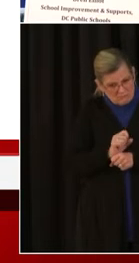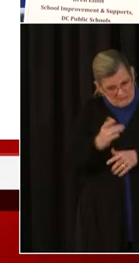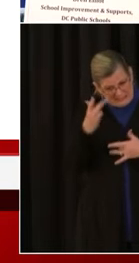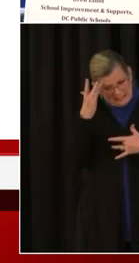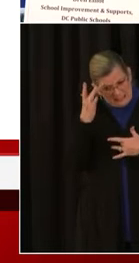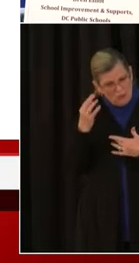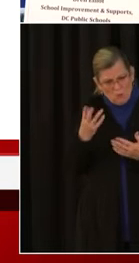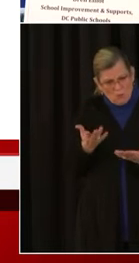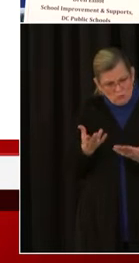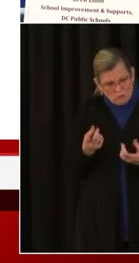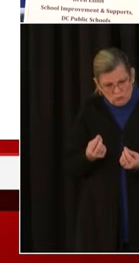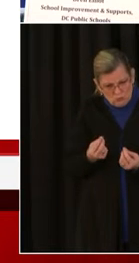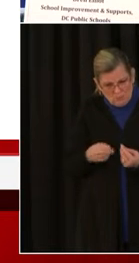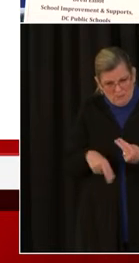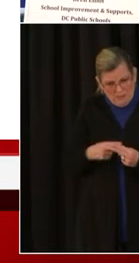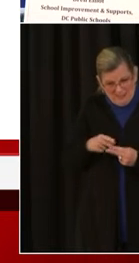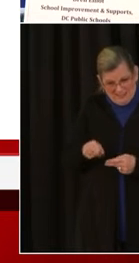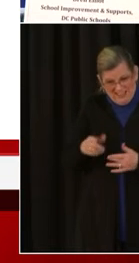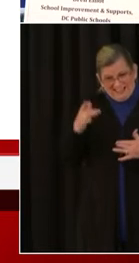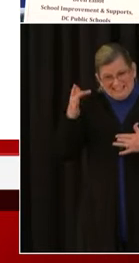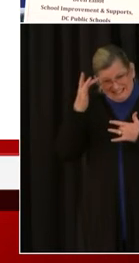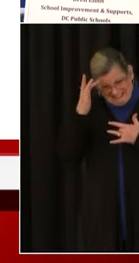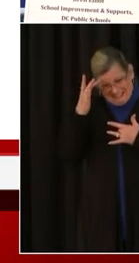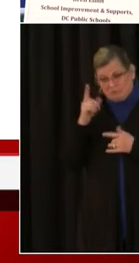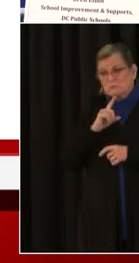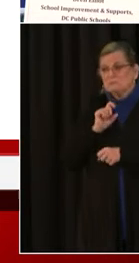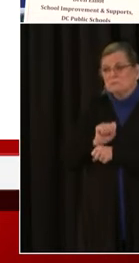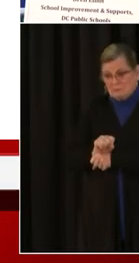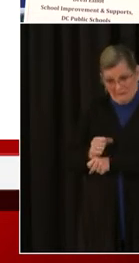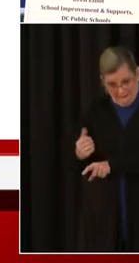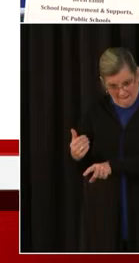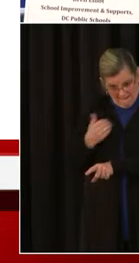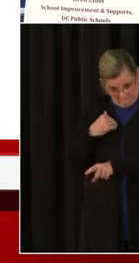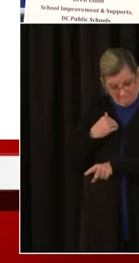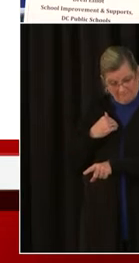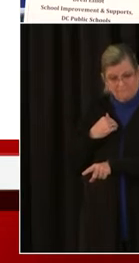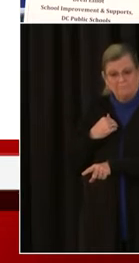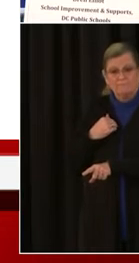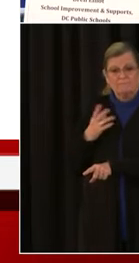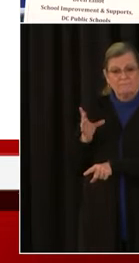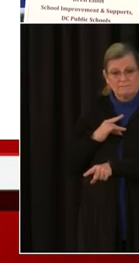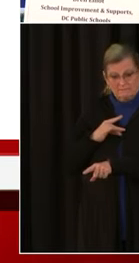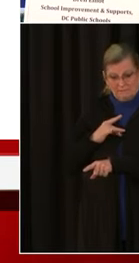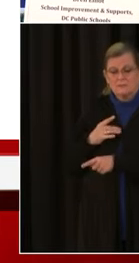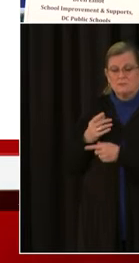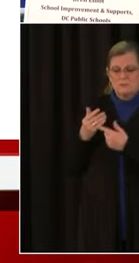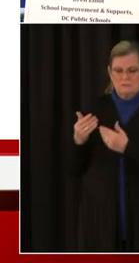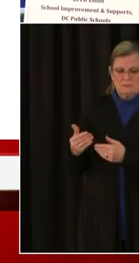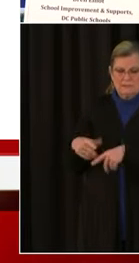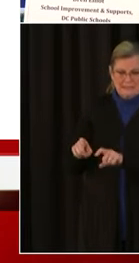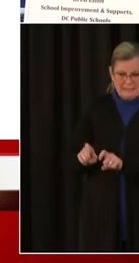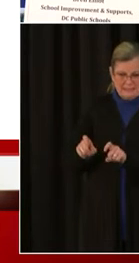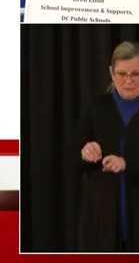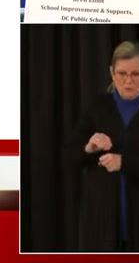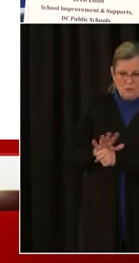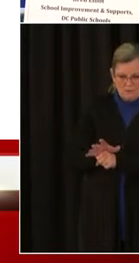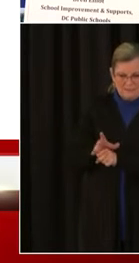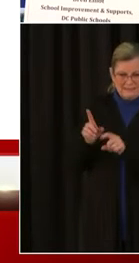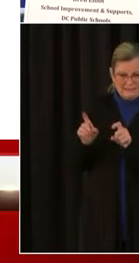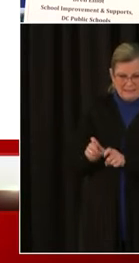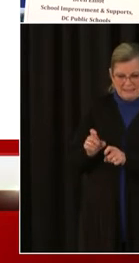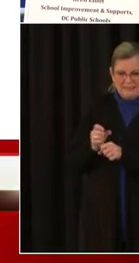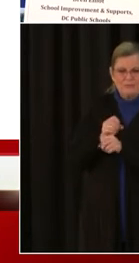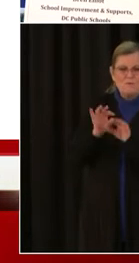step. If that student has a valid symptomatic COVID testing consent form on file,